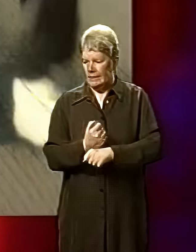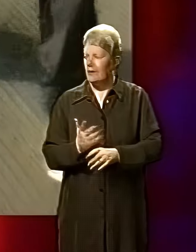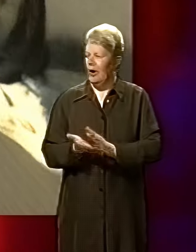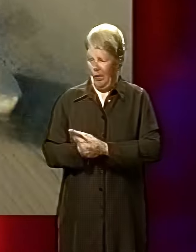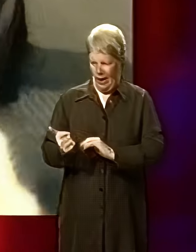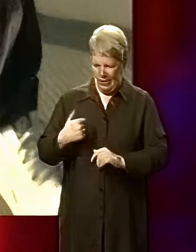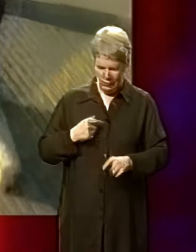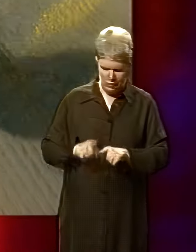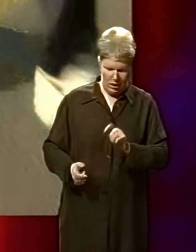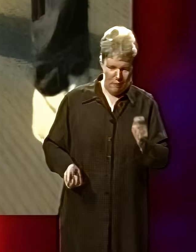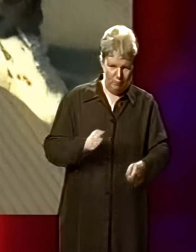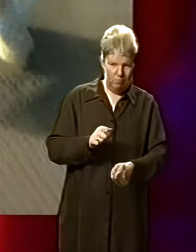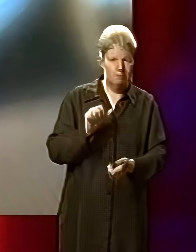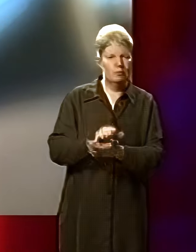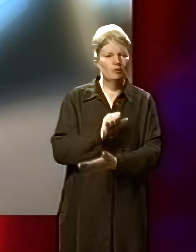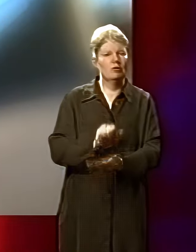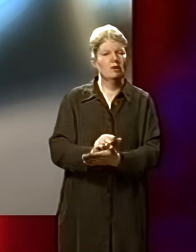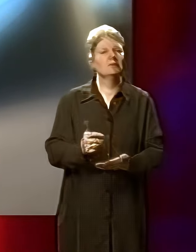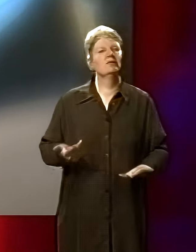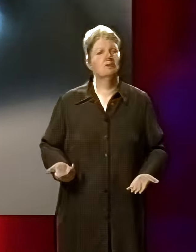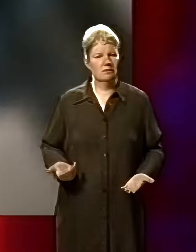bathrooms.